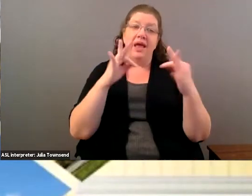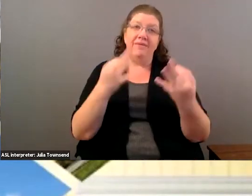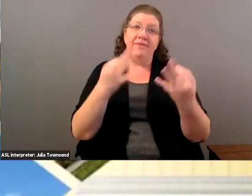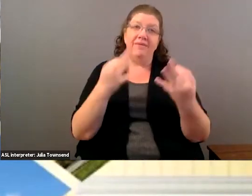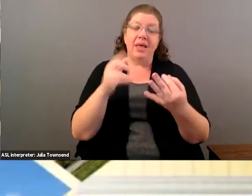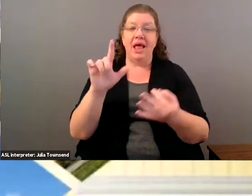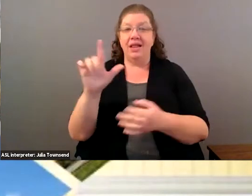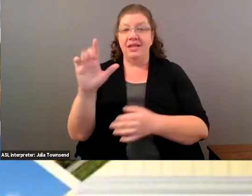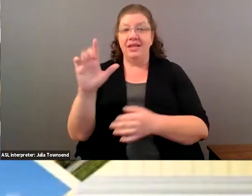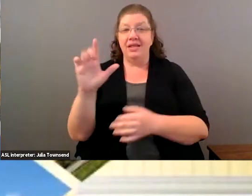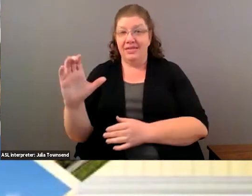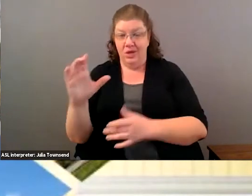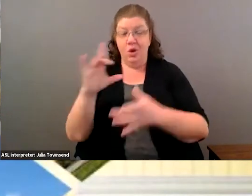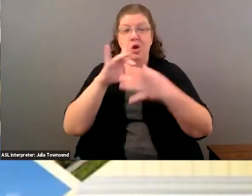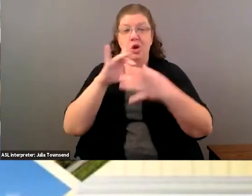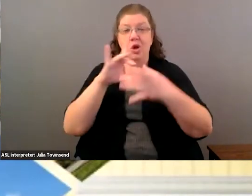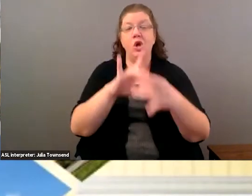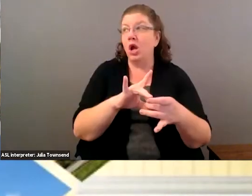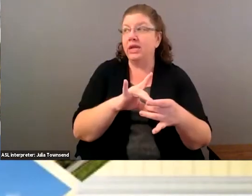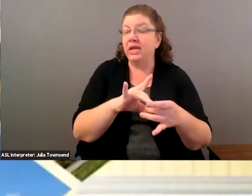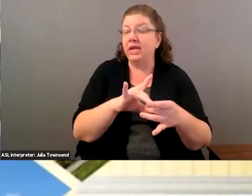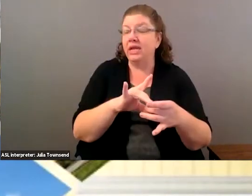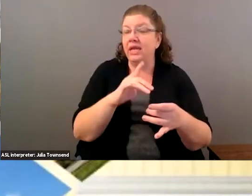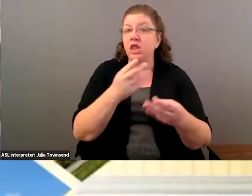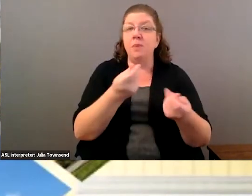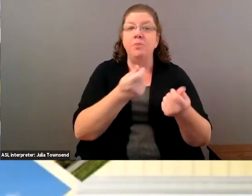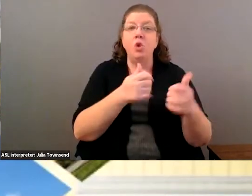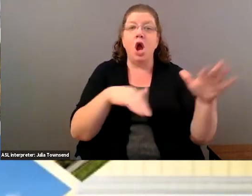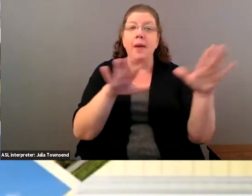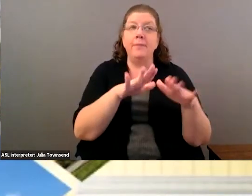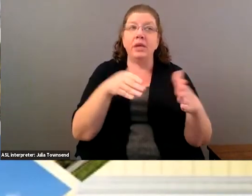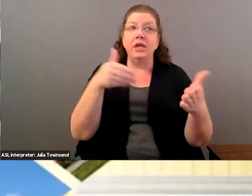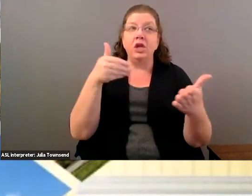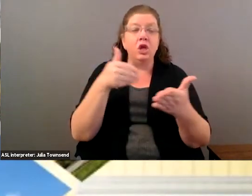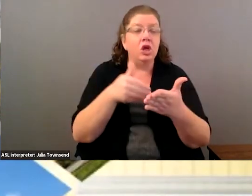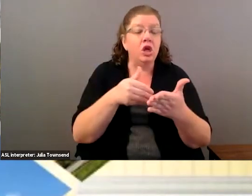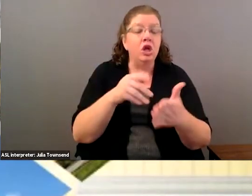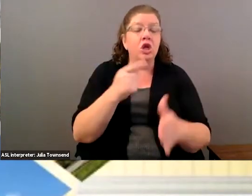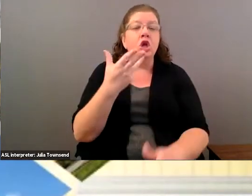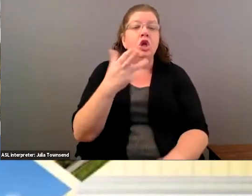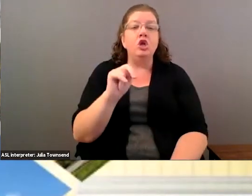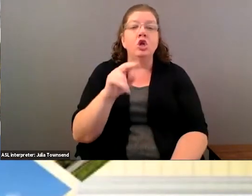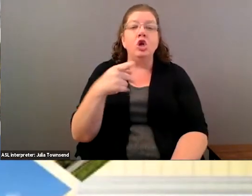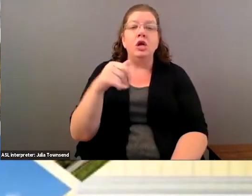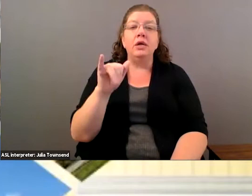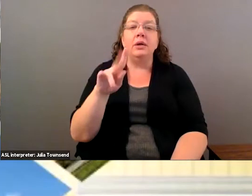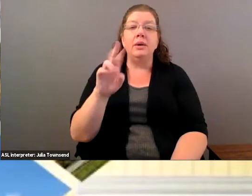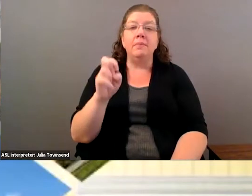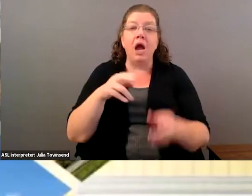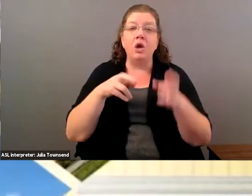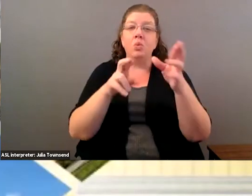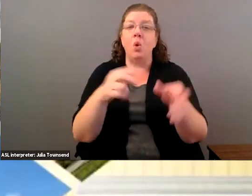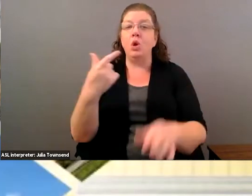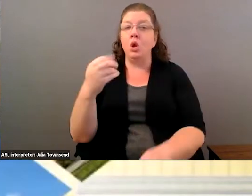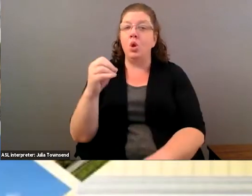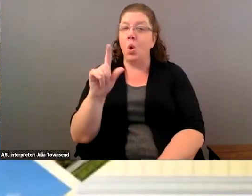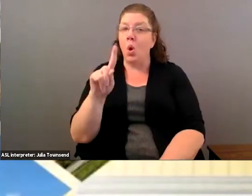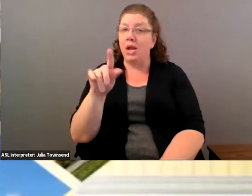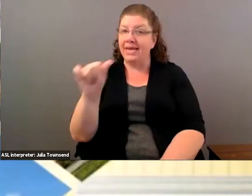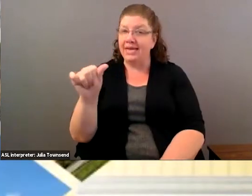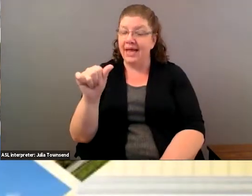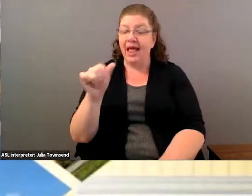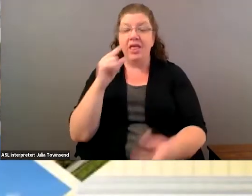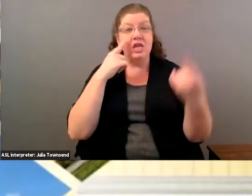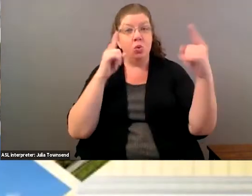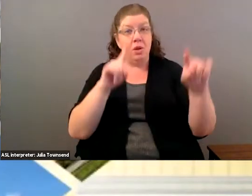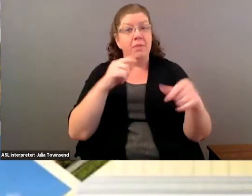LLC regarding the Tatum property located off of Turnpike Road in Goleta. This agreement allows the district to